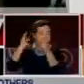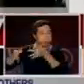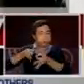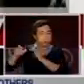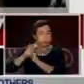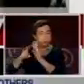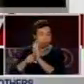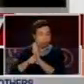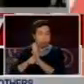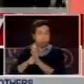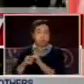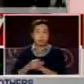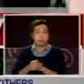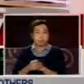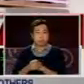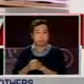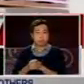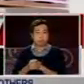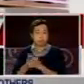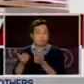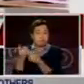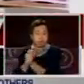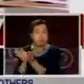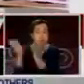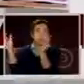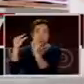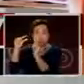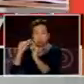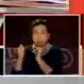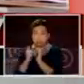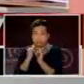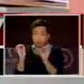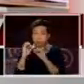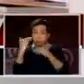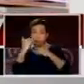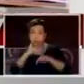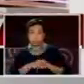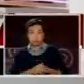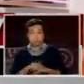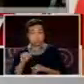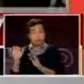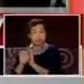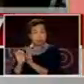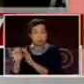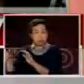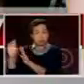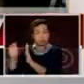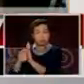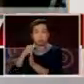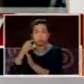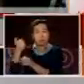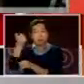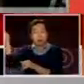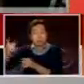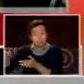words is followed by a general word. Wala nang limitasyon yon. Pag sinabi pala ng Constitution, other high